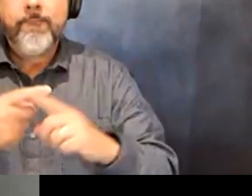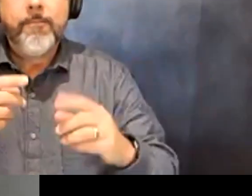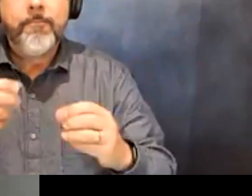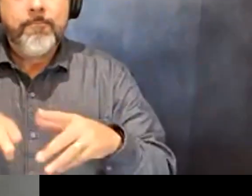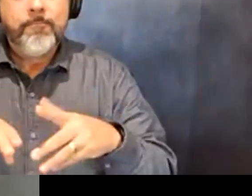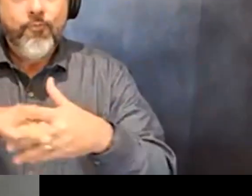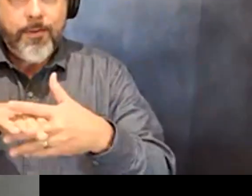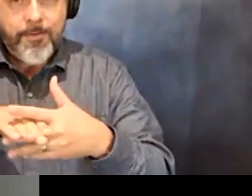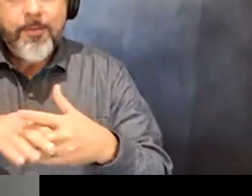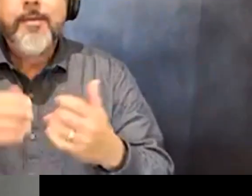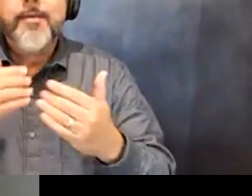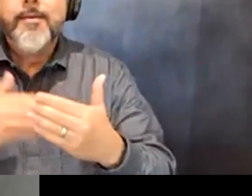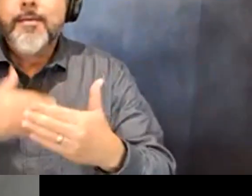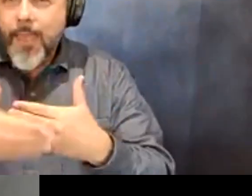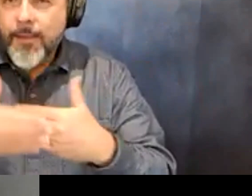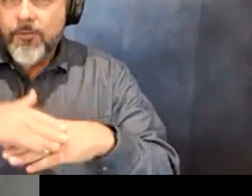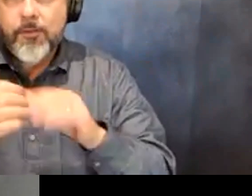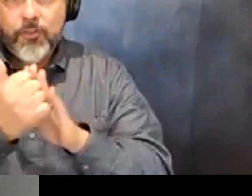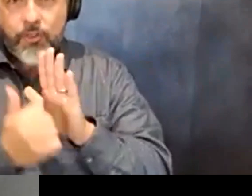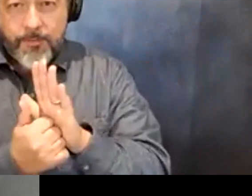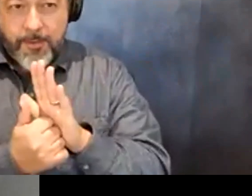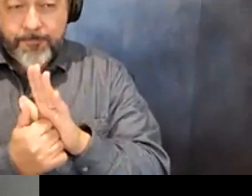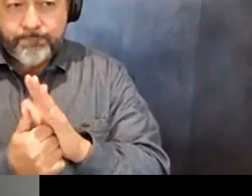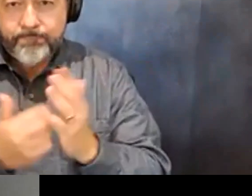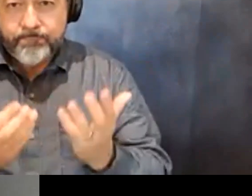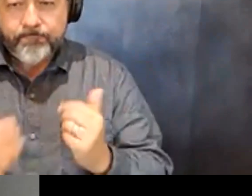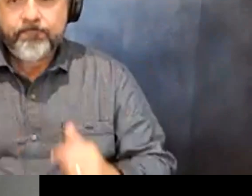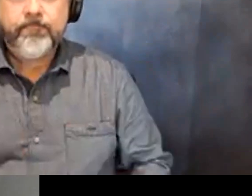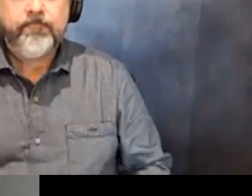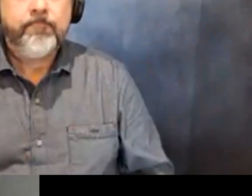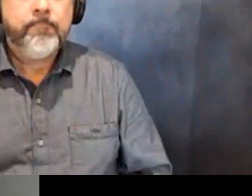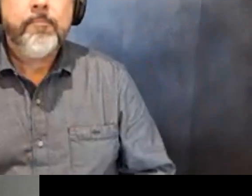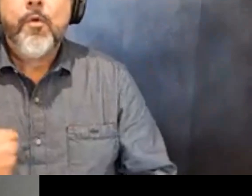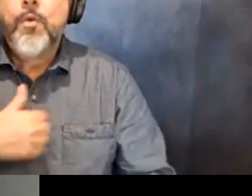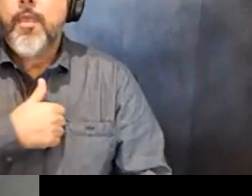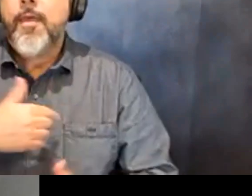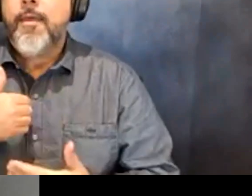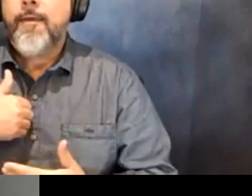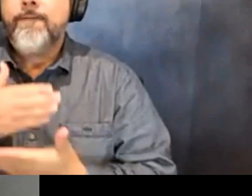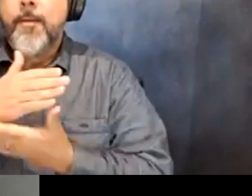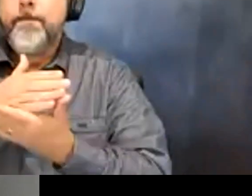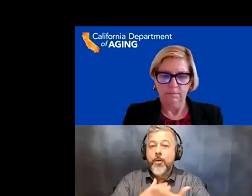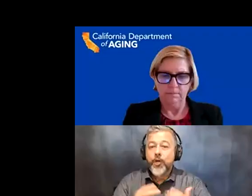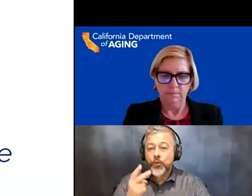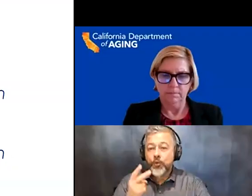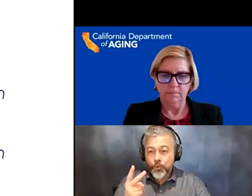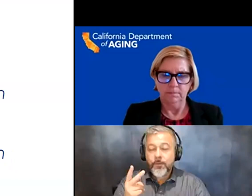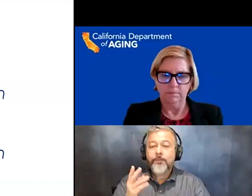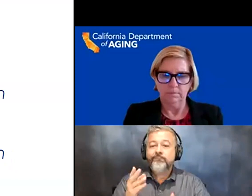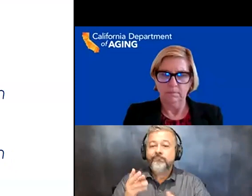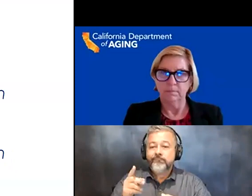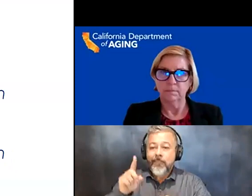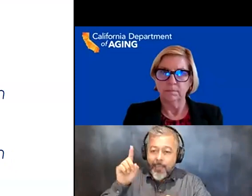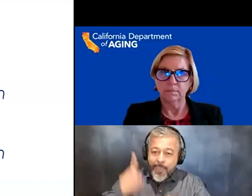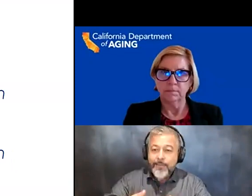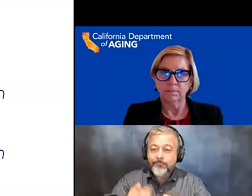Next on our agenda, we have part 2, ending older adult homelessness. And